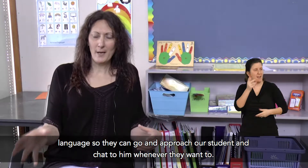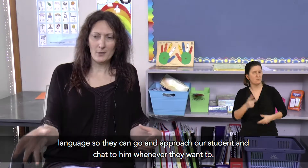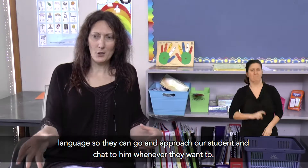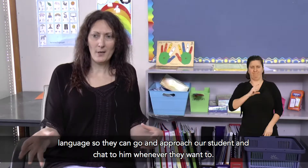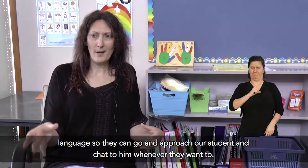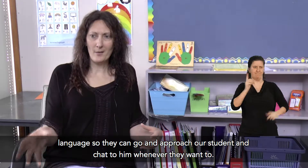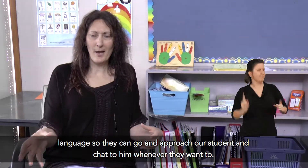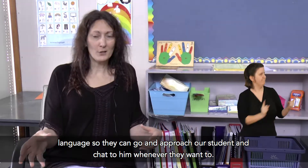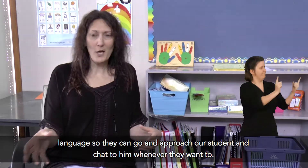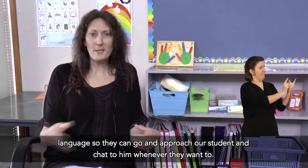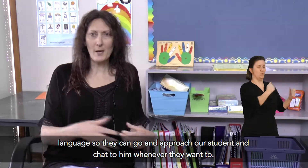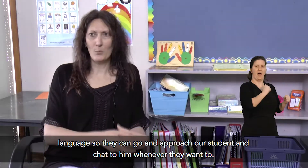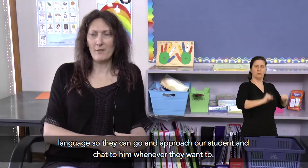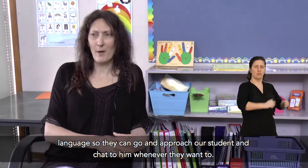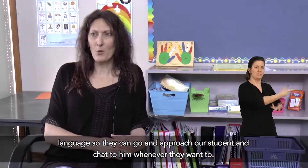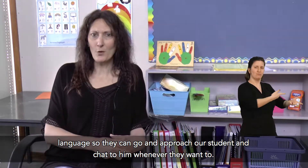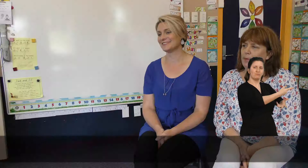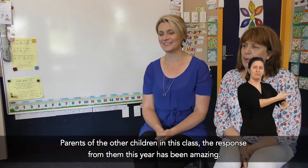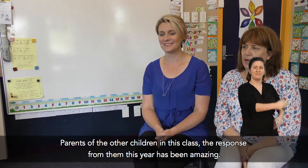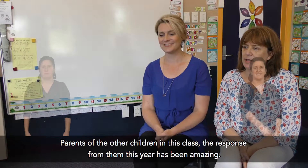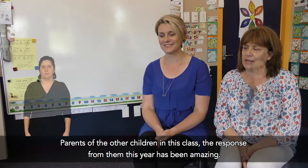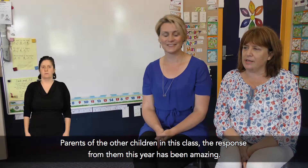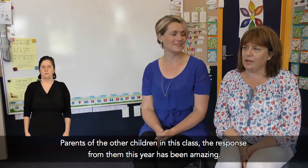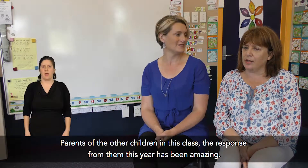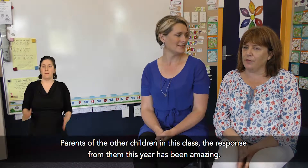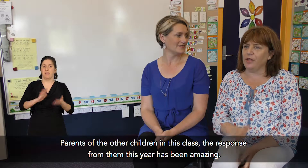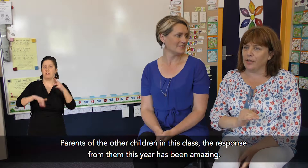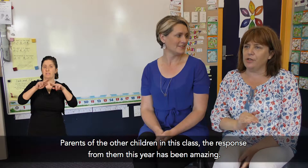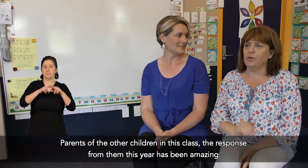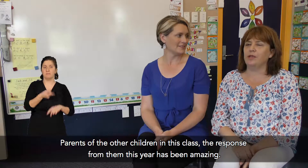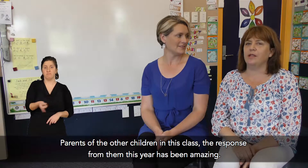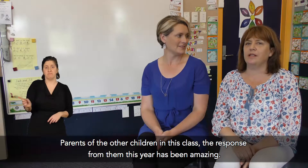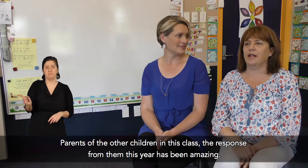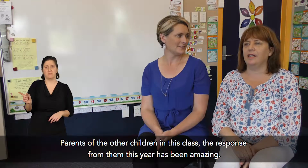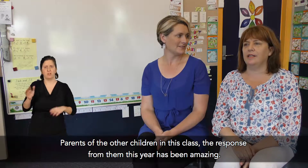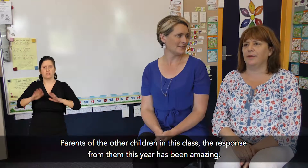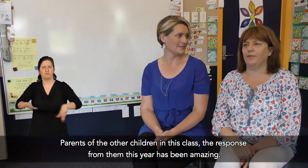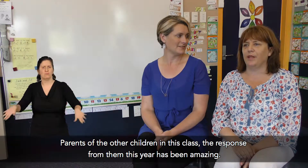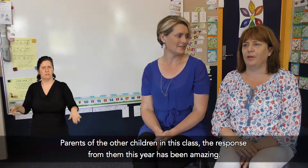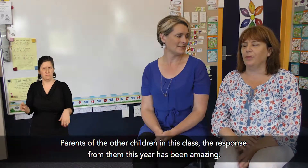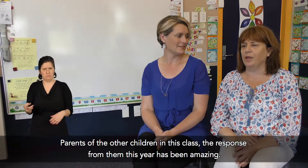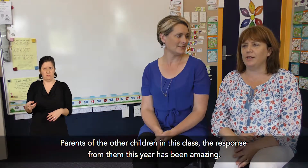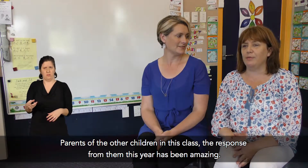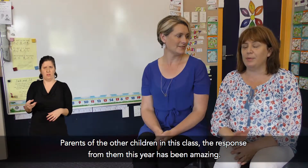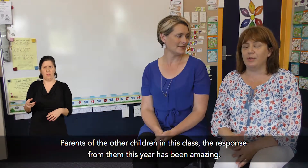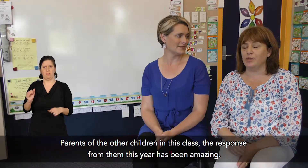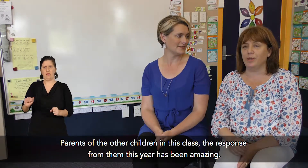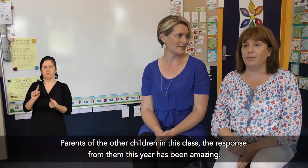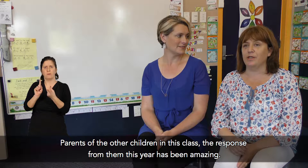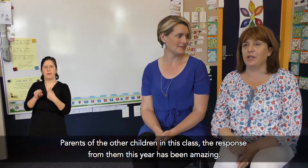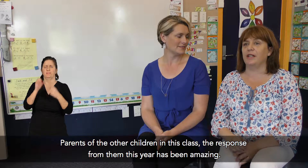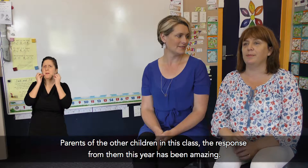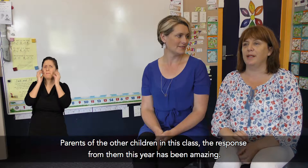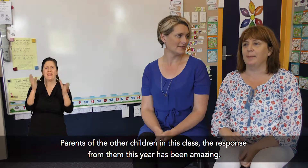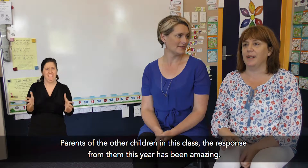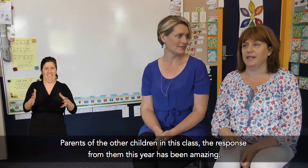approach our student and chat to him whenever they want to. Parents Of the other children in this class, the response from them